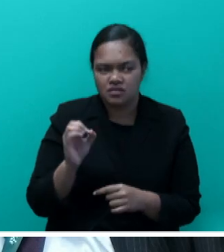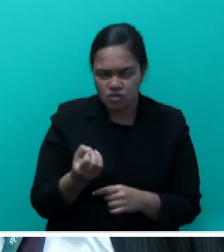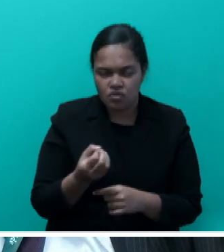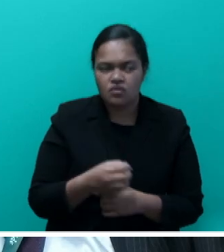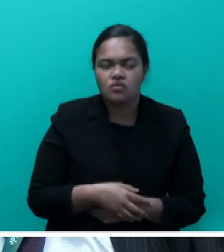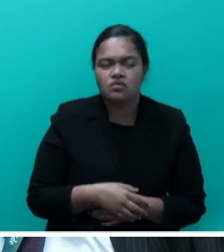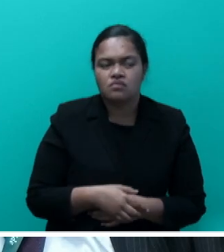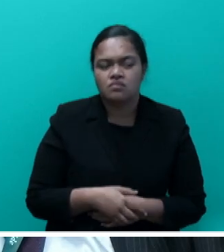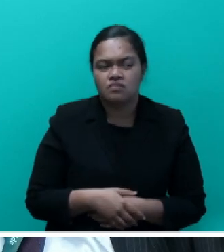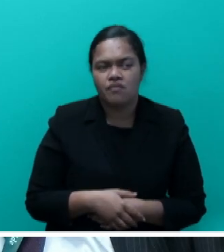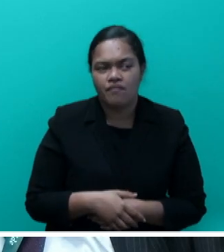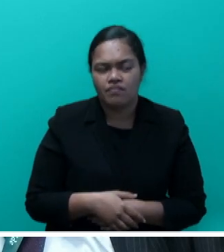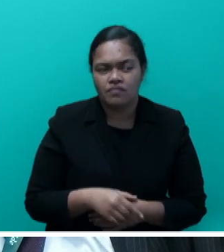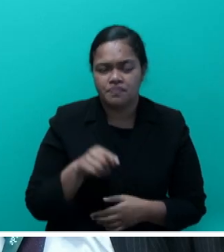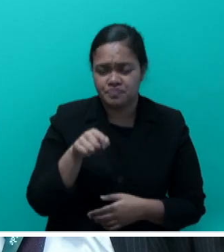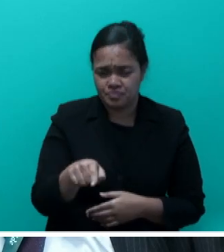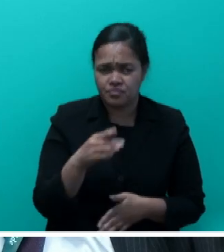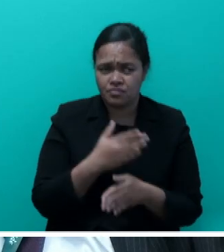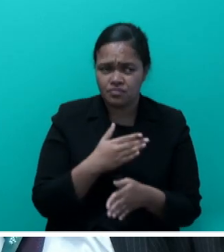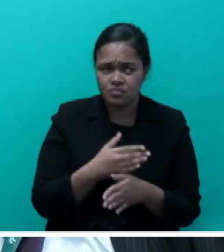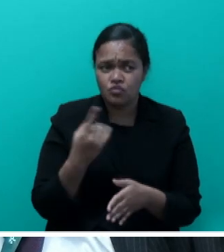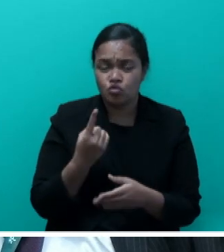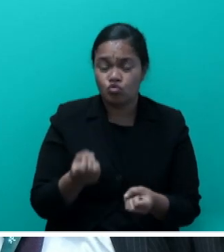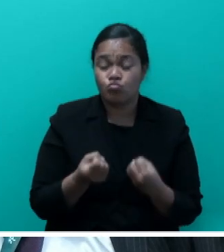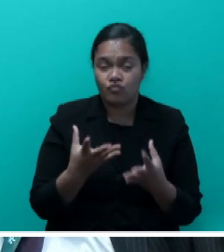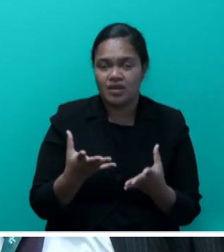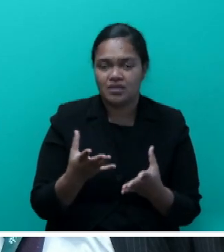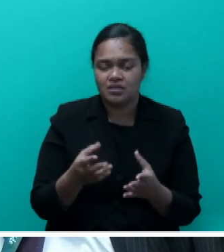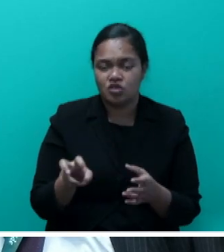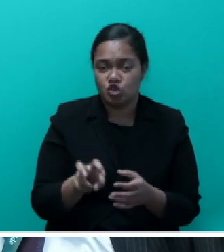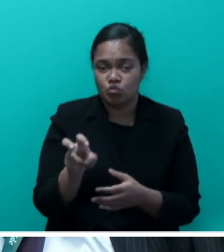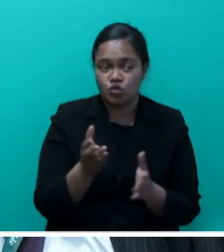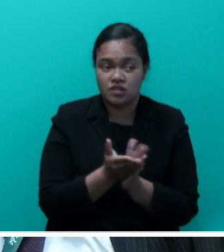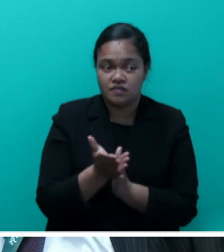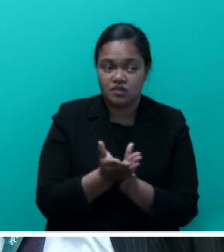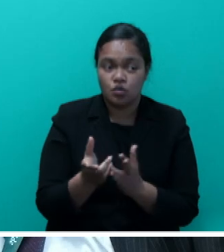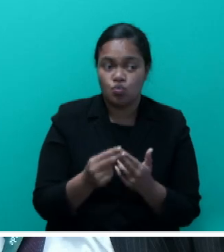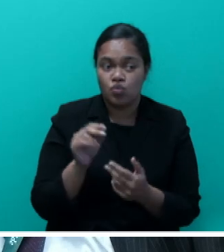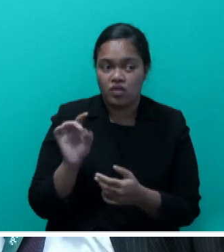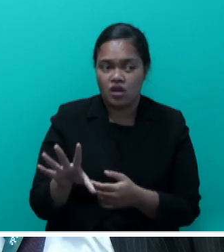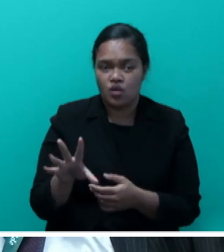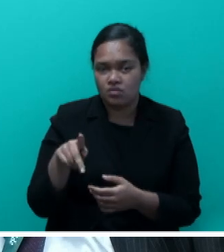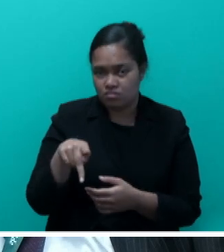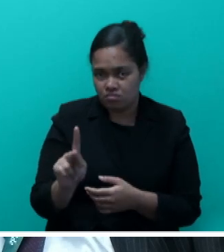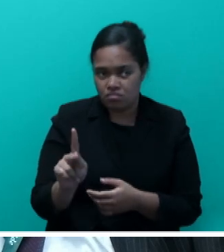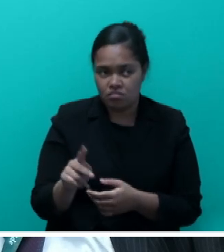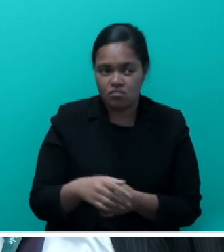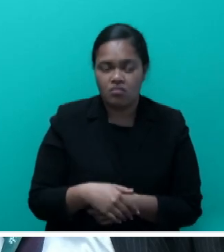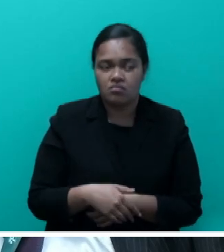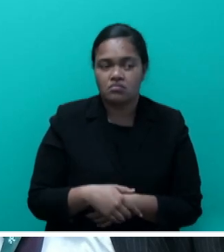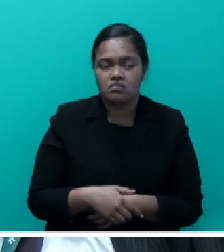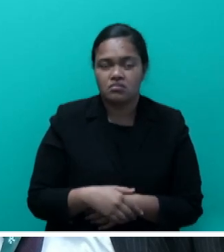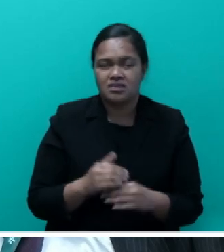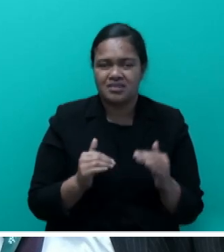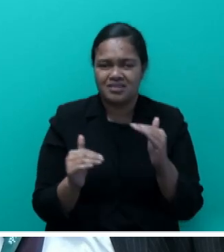these operators who provide transport services without the requisite permits or adherence to regulatory